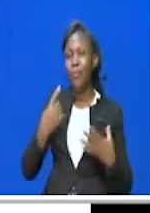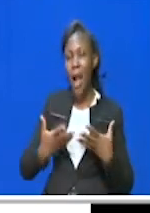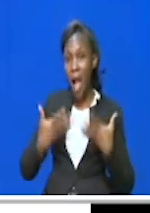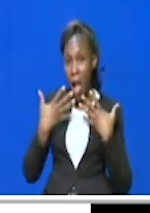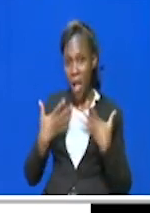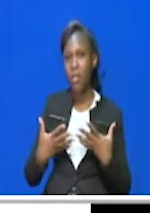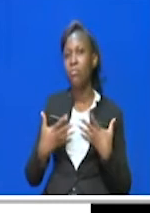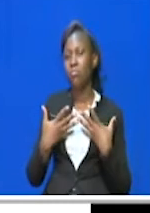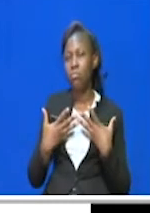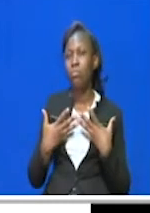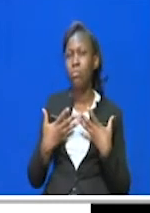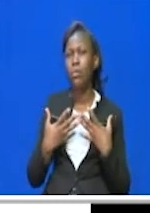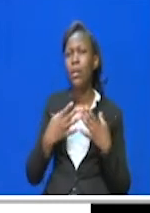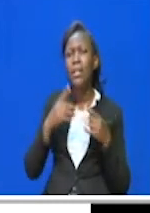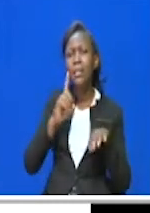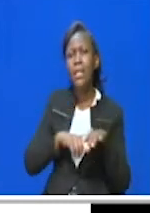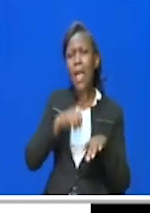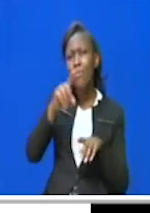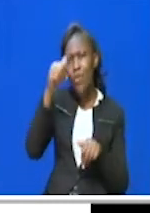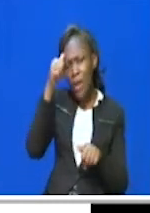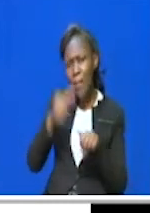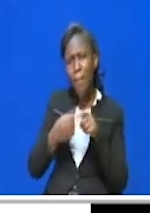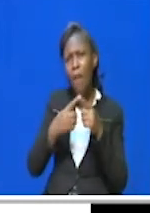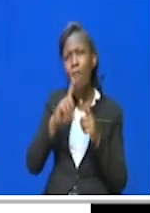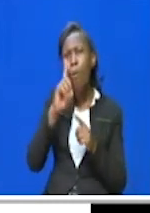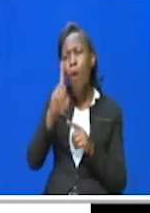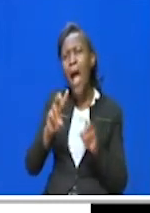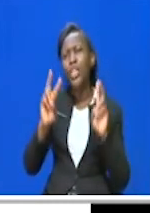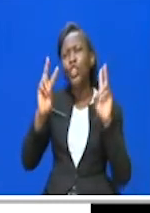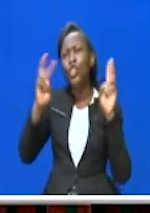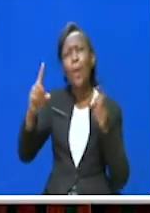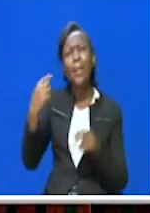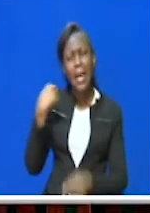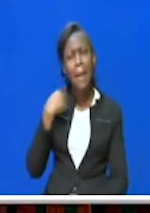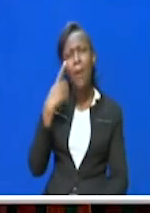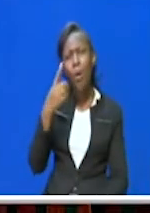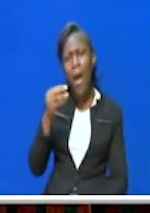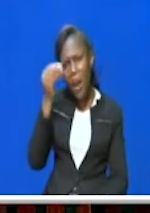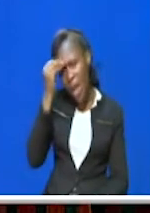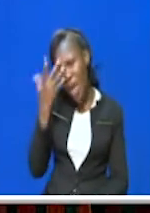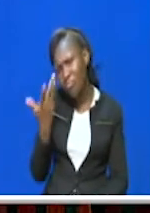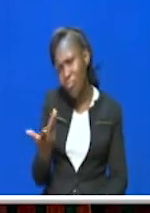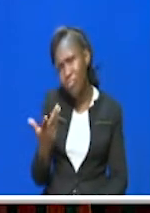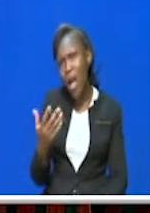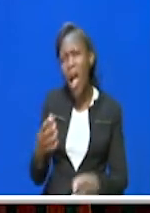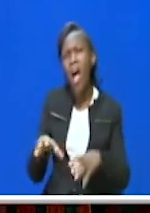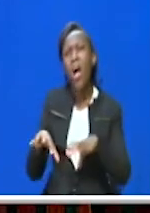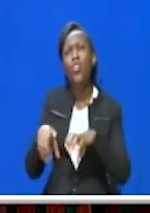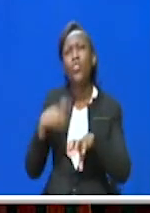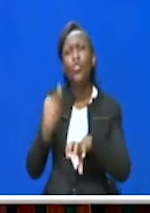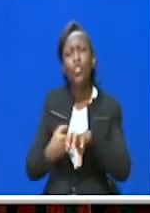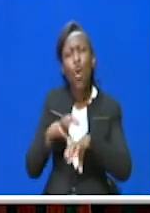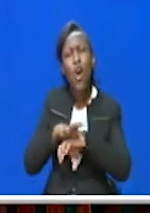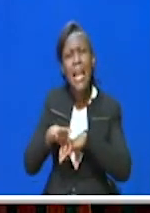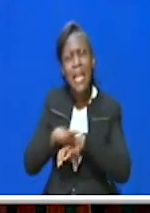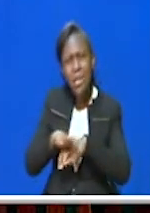remember what you are taught in Form 1, first topic, the solid particles are closely packed